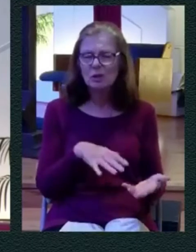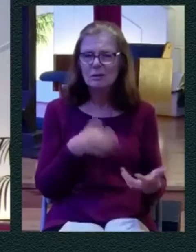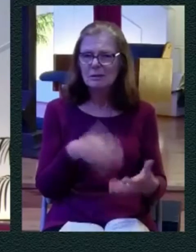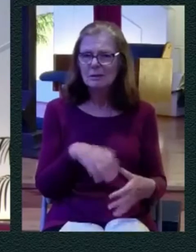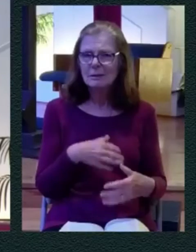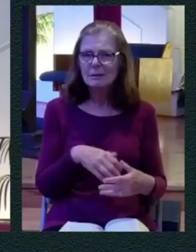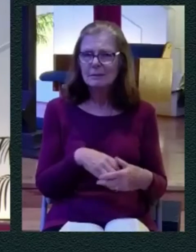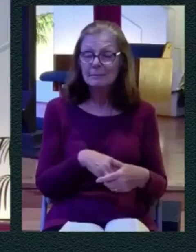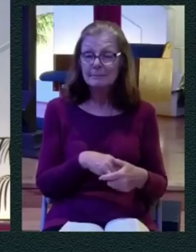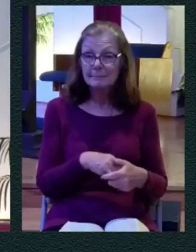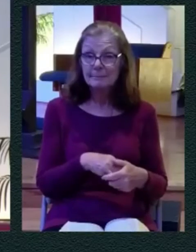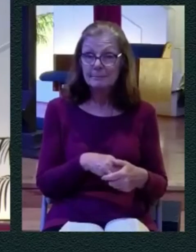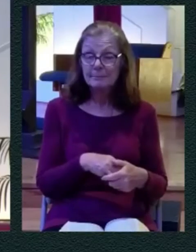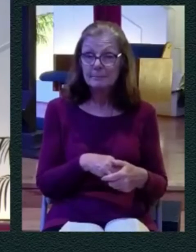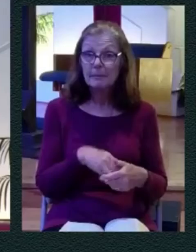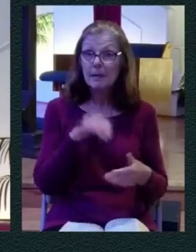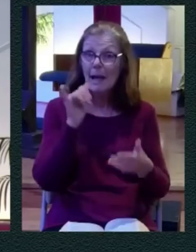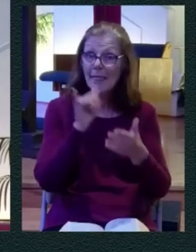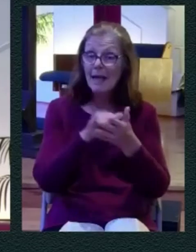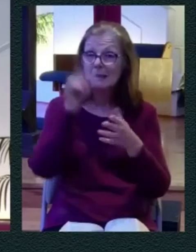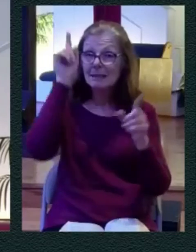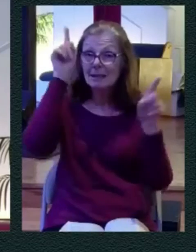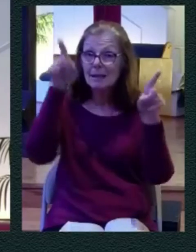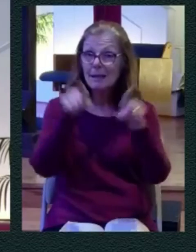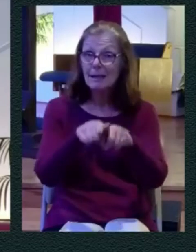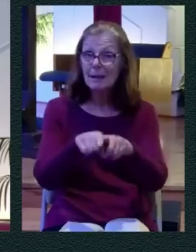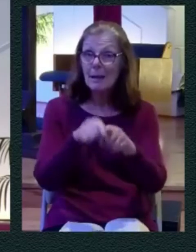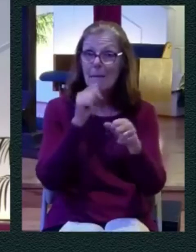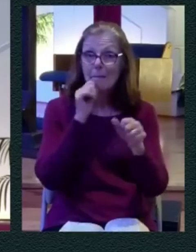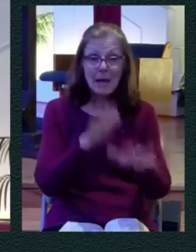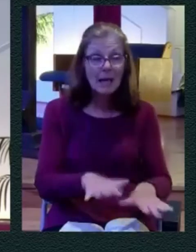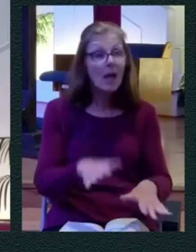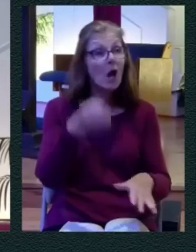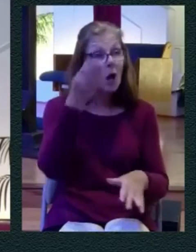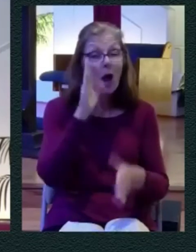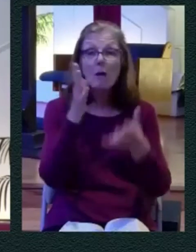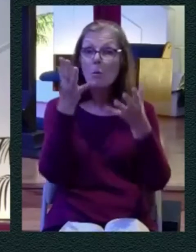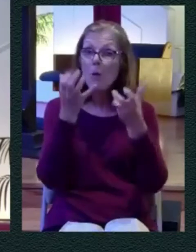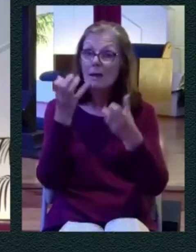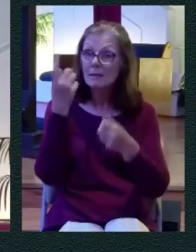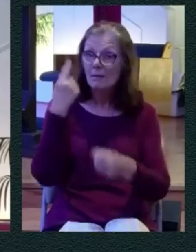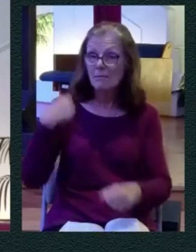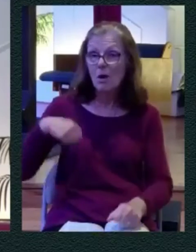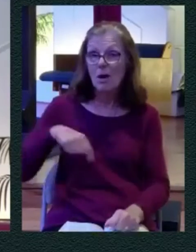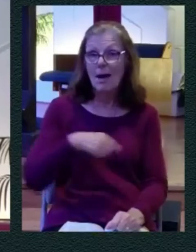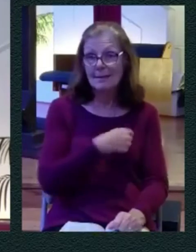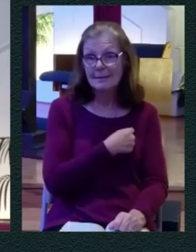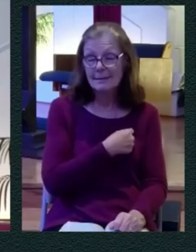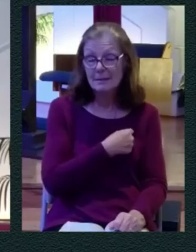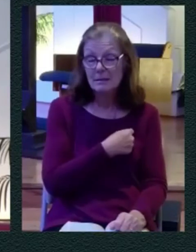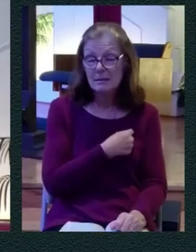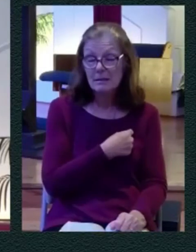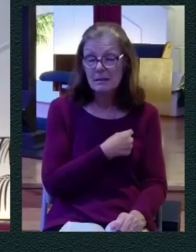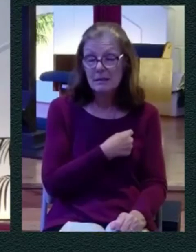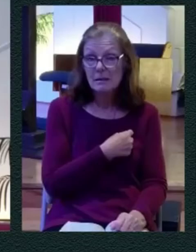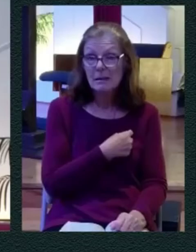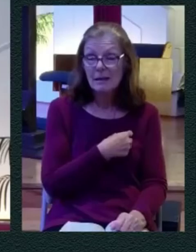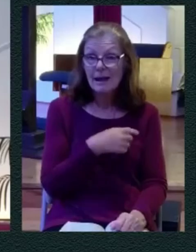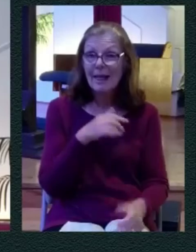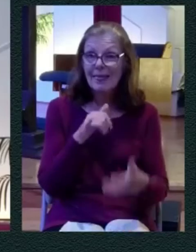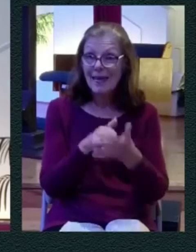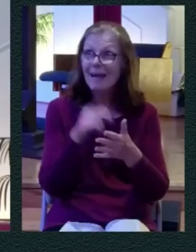Those are the covenant blessings. And that's what God wants for us, isn't it? That's what He wants for